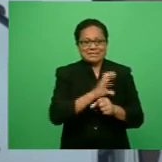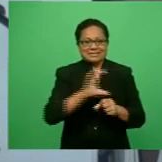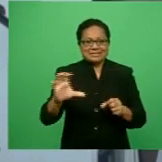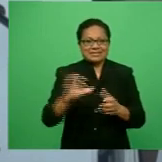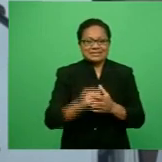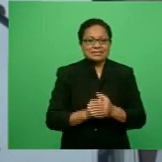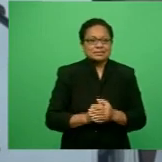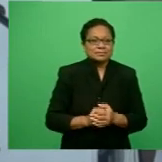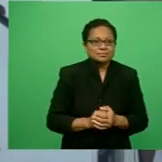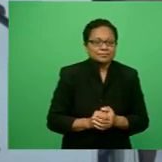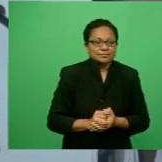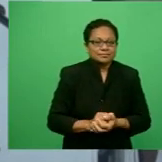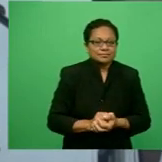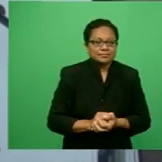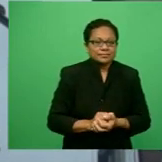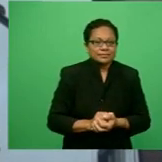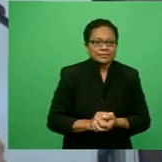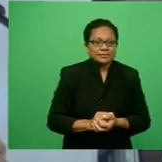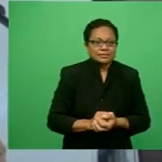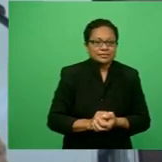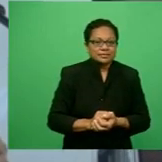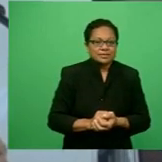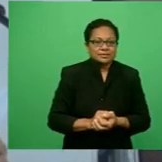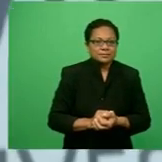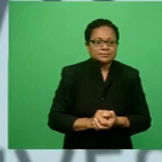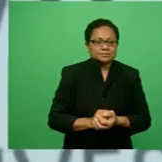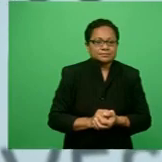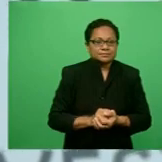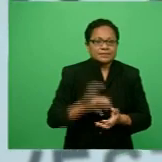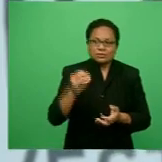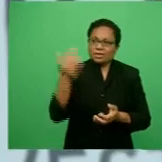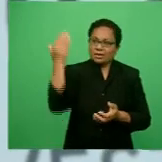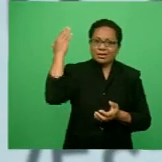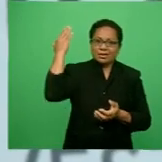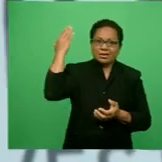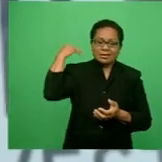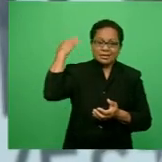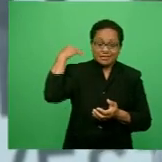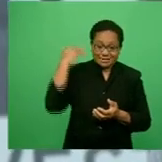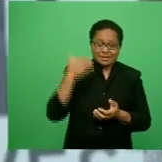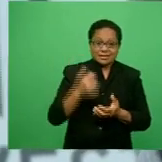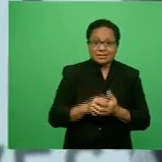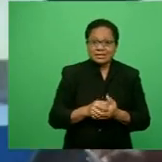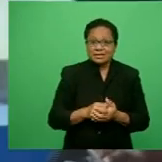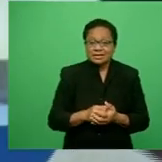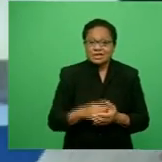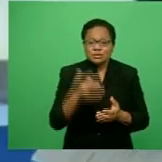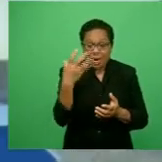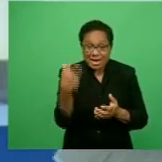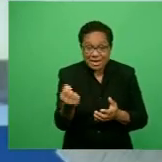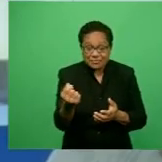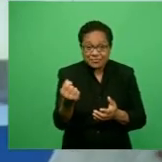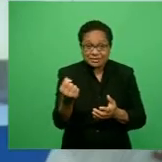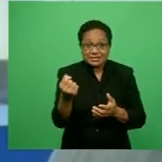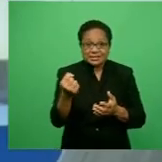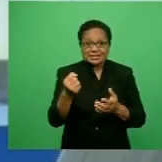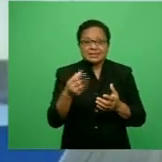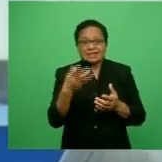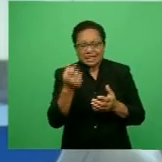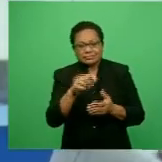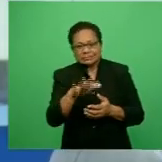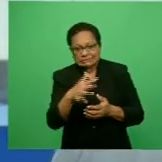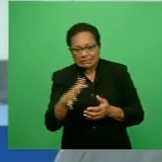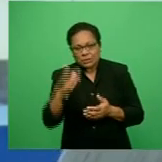had a significant one-off benefit of additional revenue. Group Chair Dilip Khatri says there is still uncertainty as to when